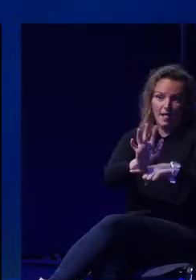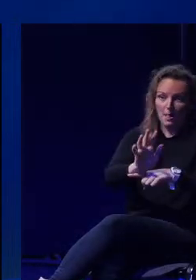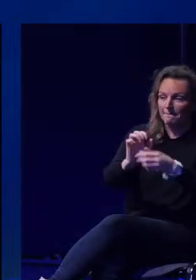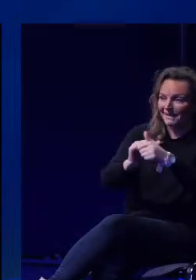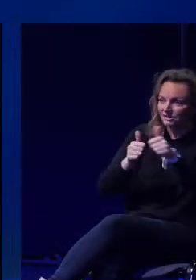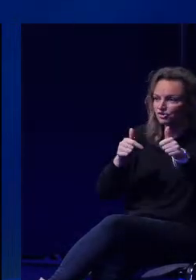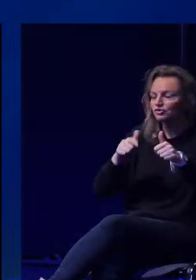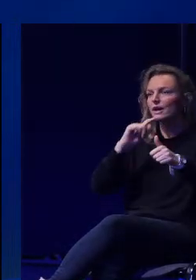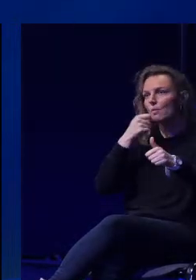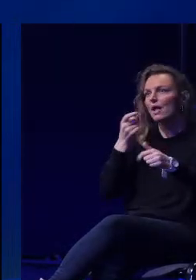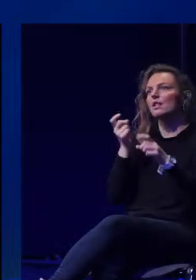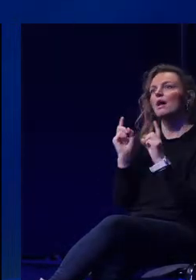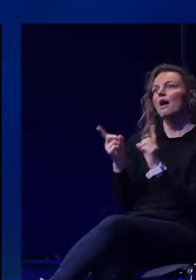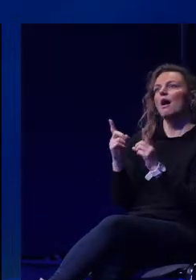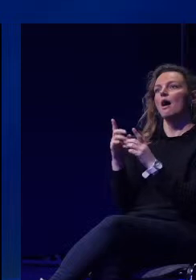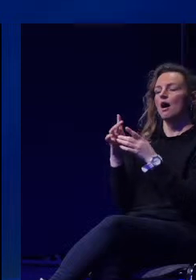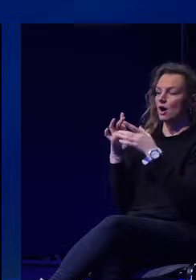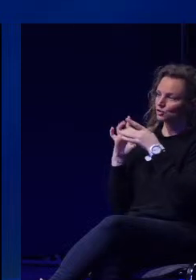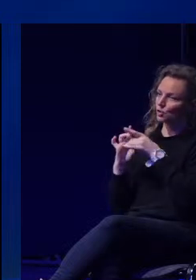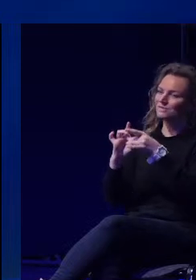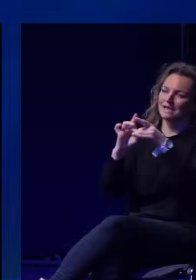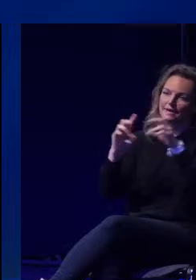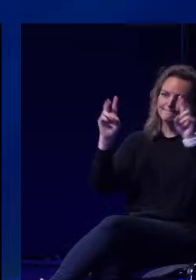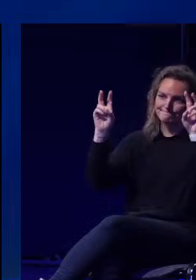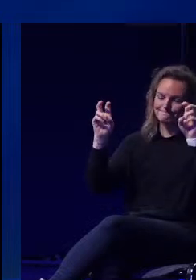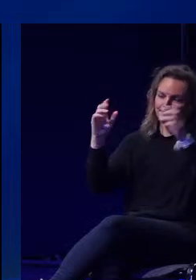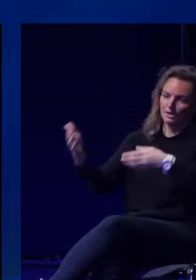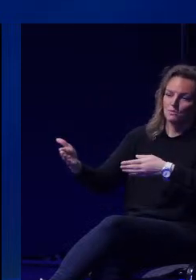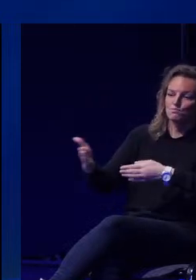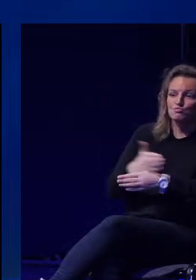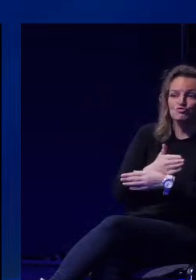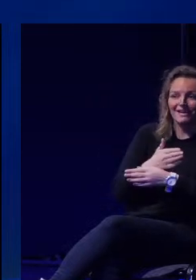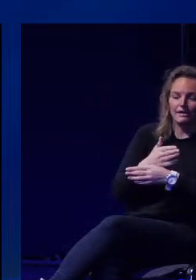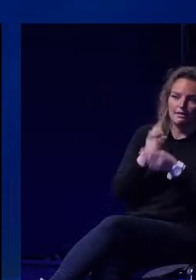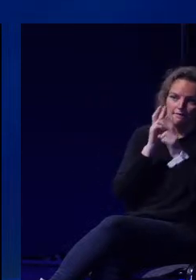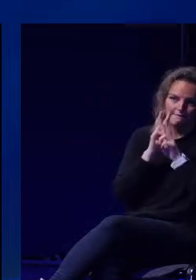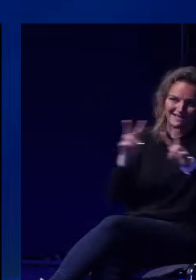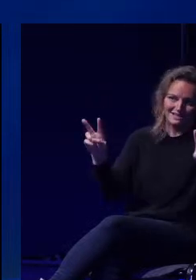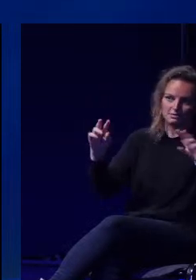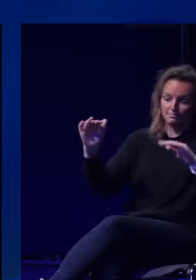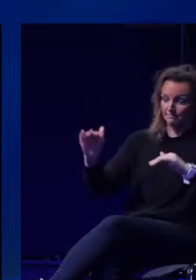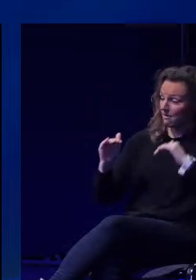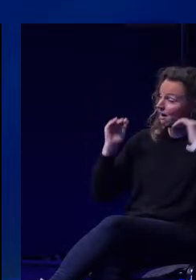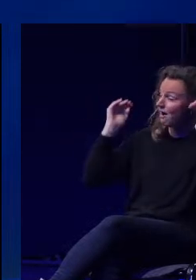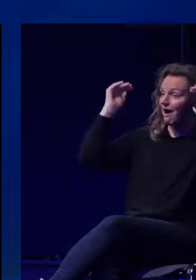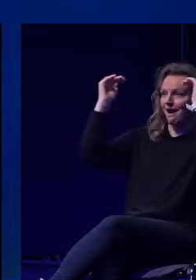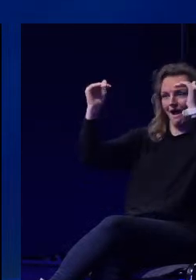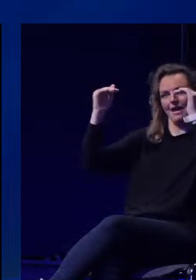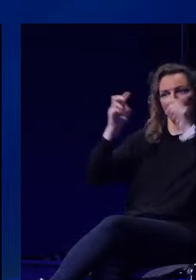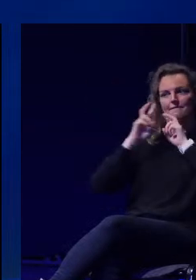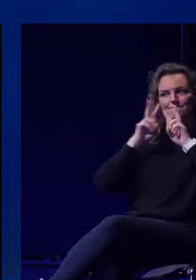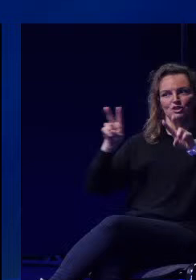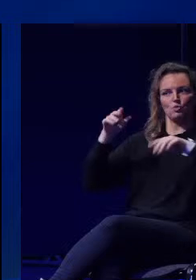with previs, high-end visual effects, yeah, yes, take it away.